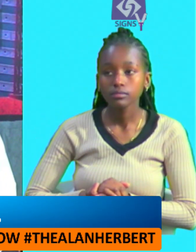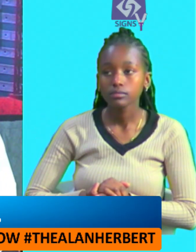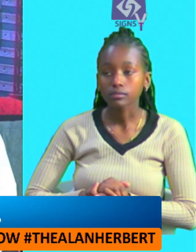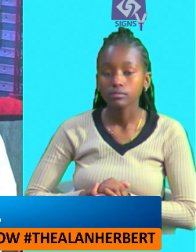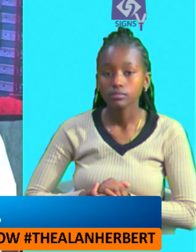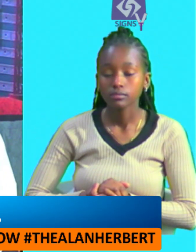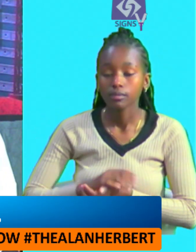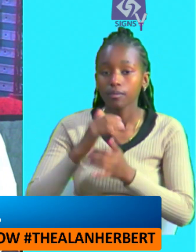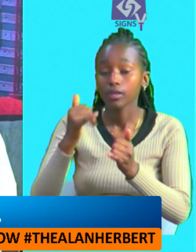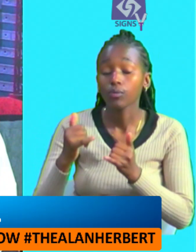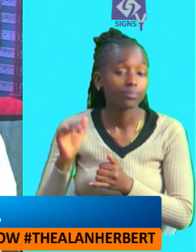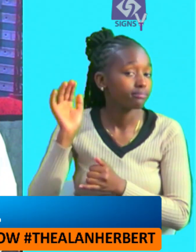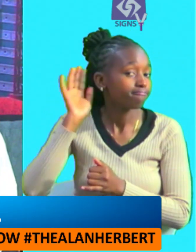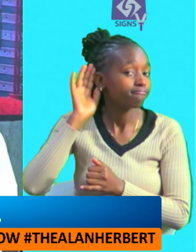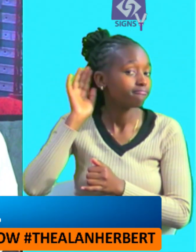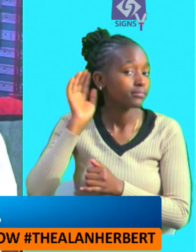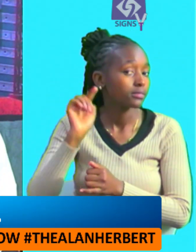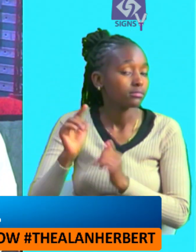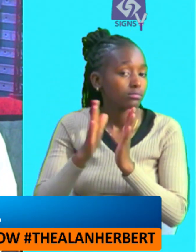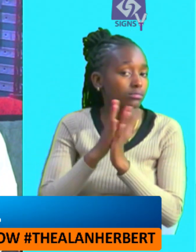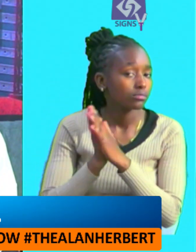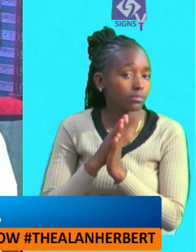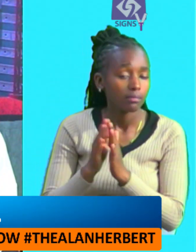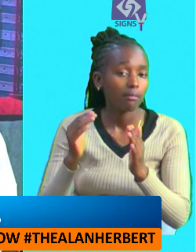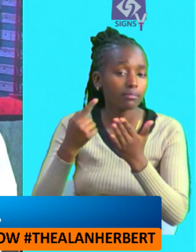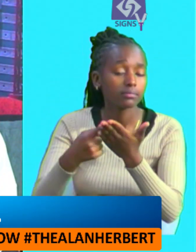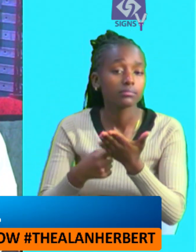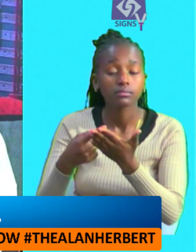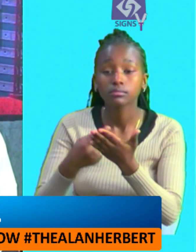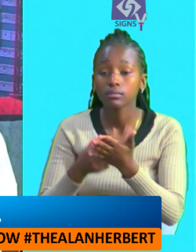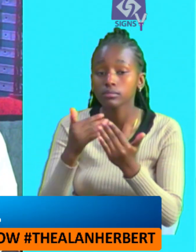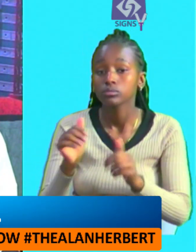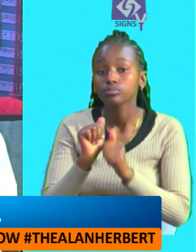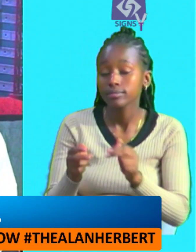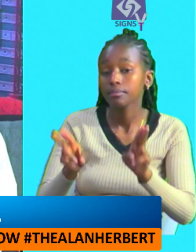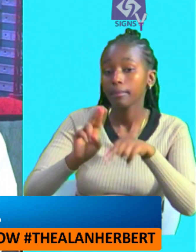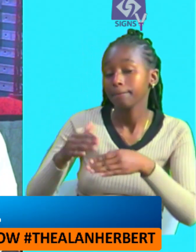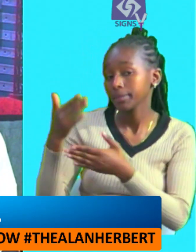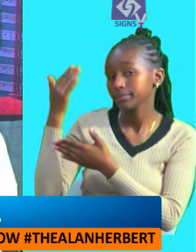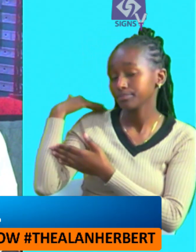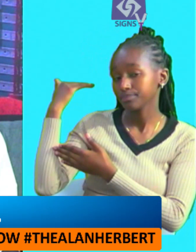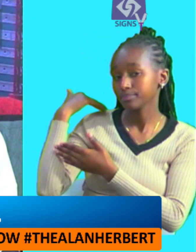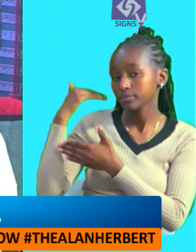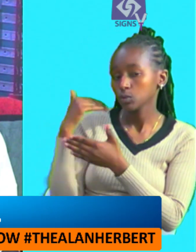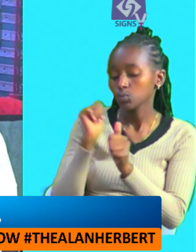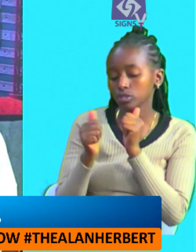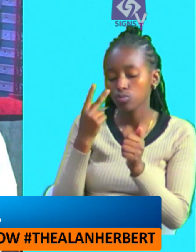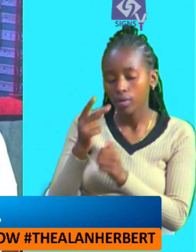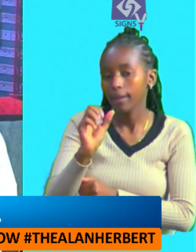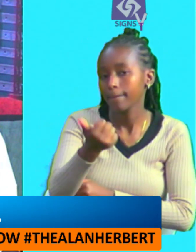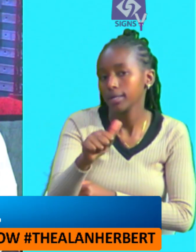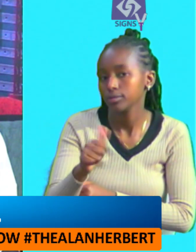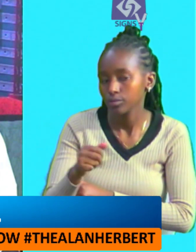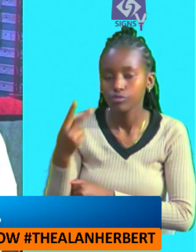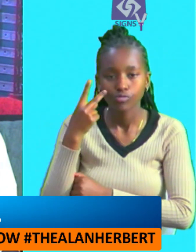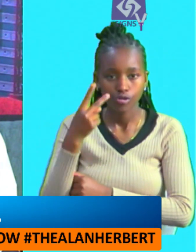I like to listen to a raft of different things. And I like suspense. Yeah, I like things that make me think out of this